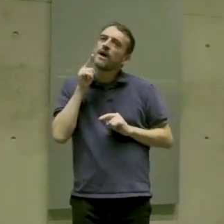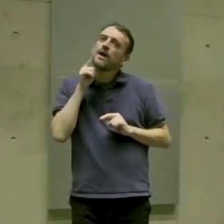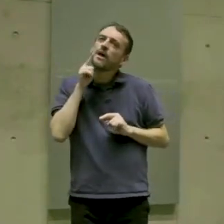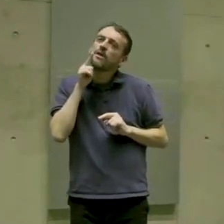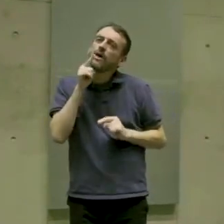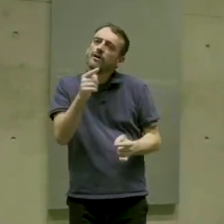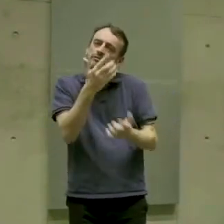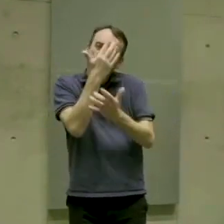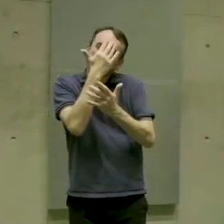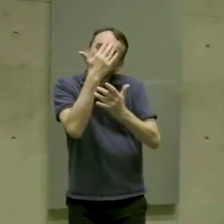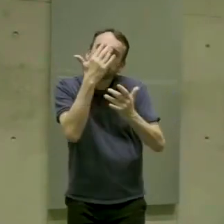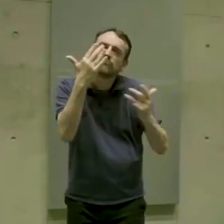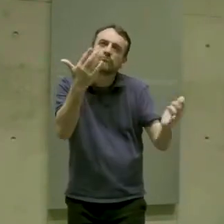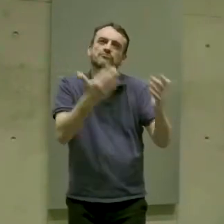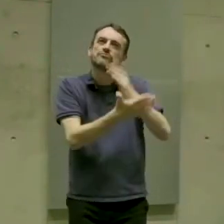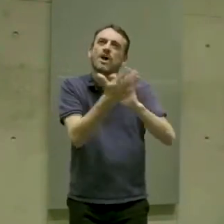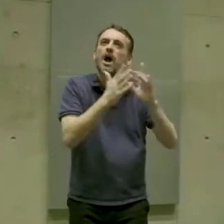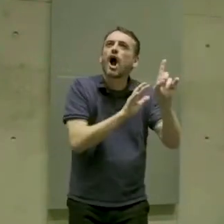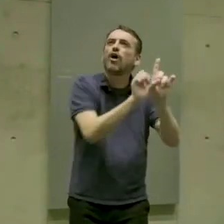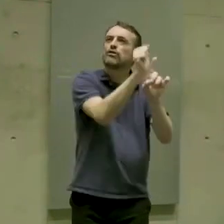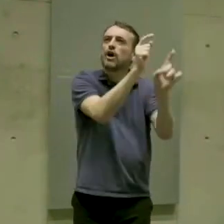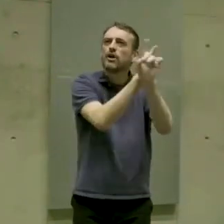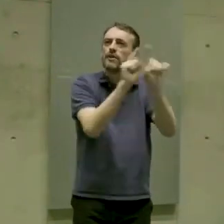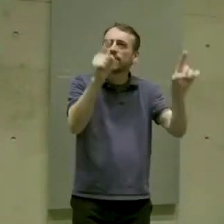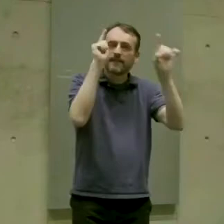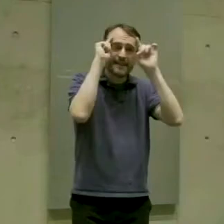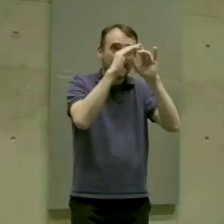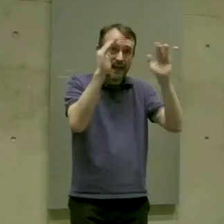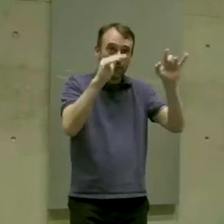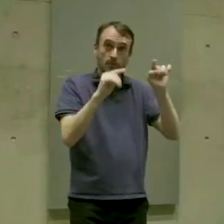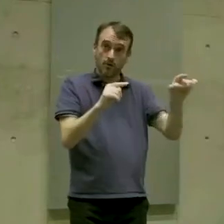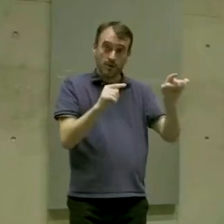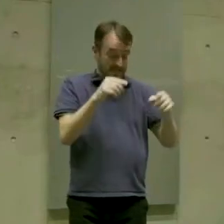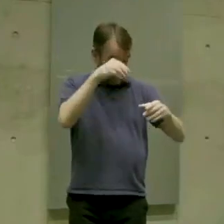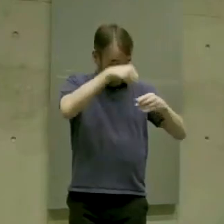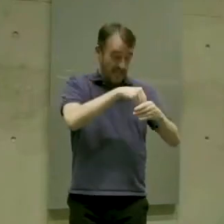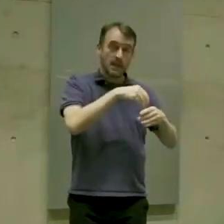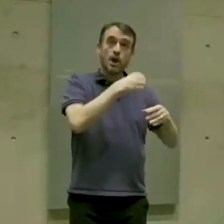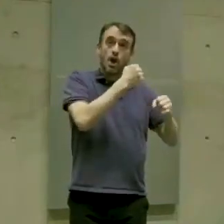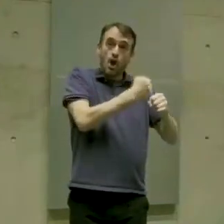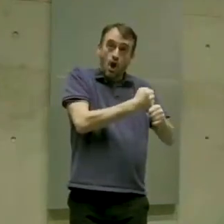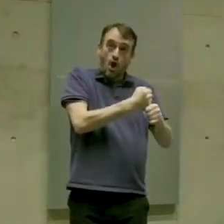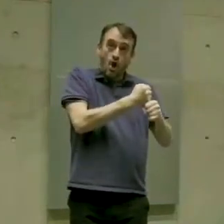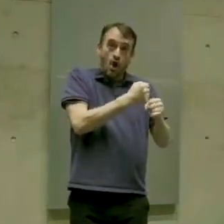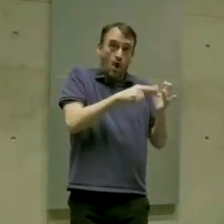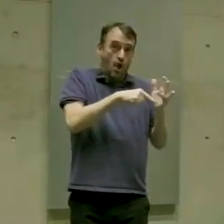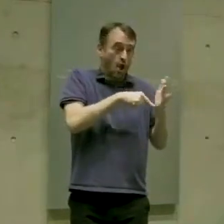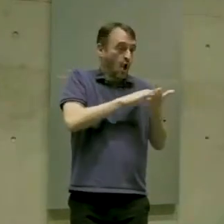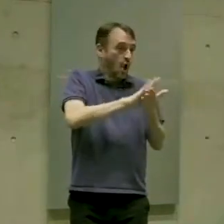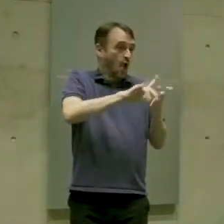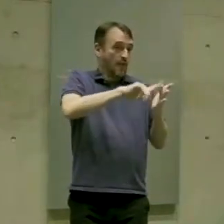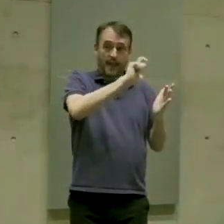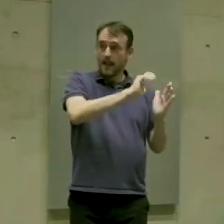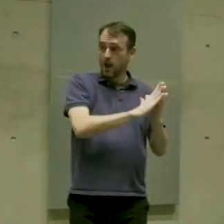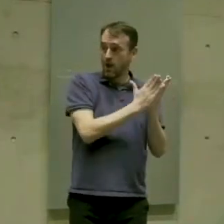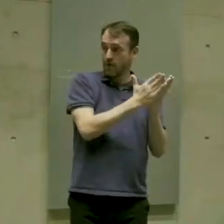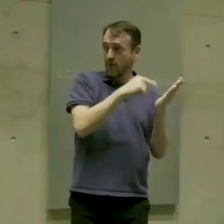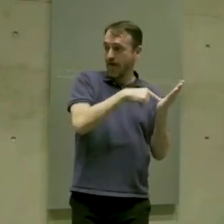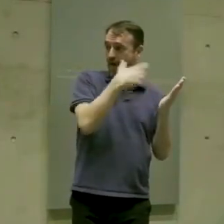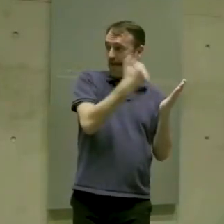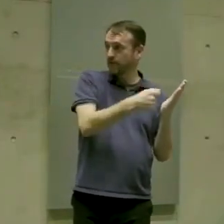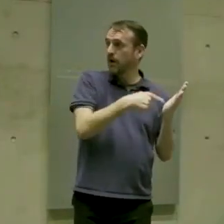print culture undeniably include Gothic novels, which were themselves widely derided as